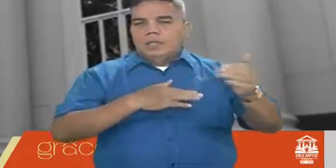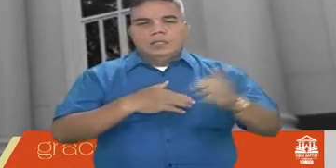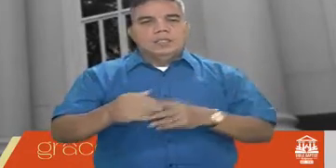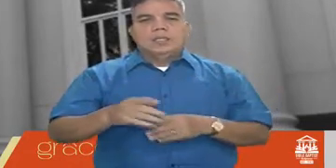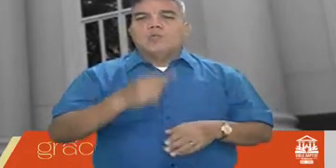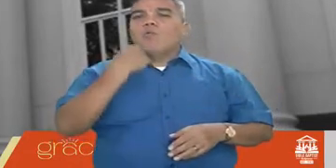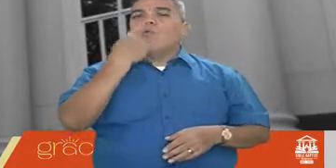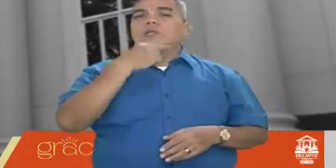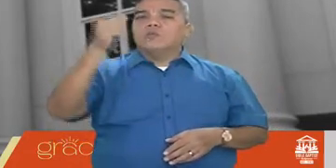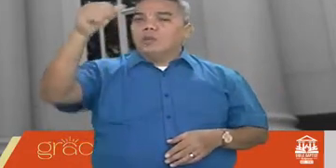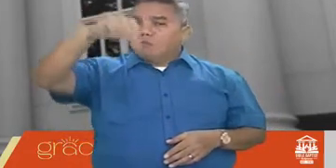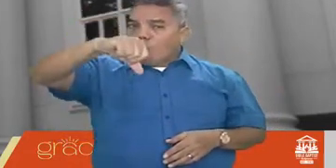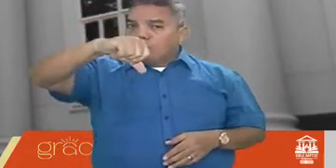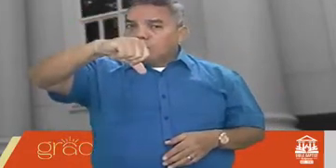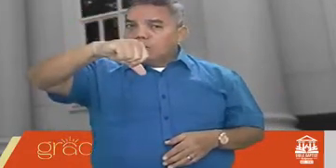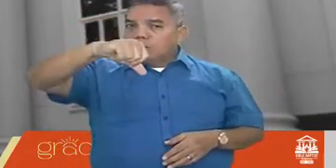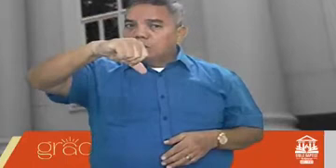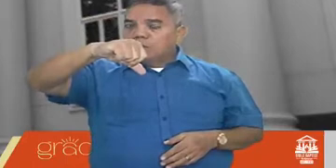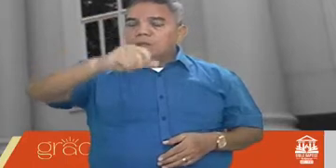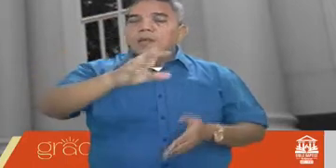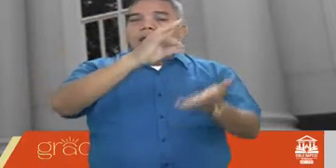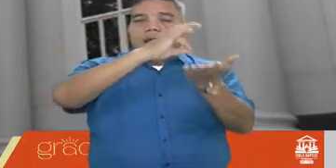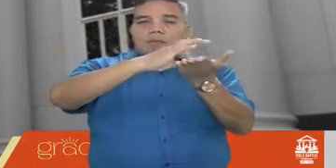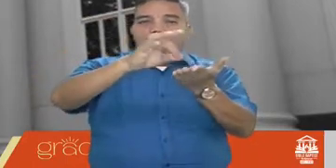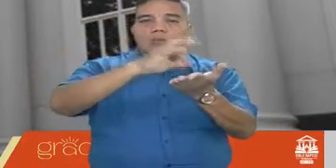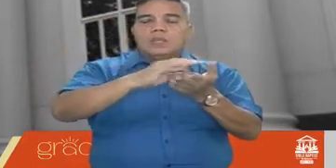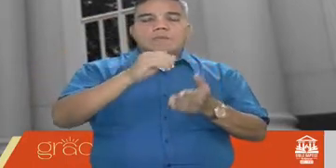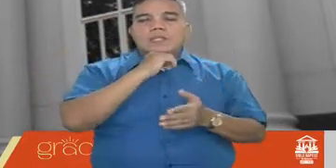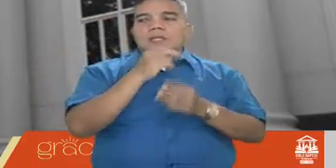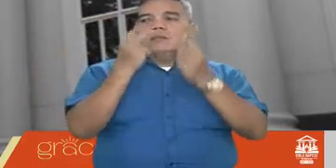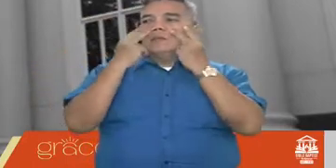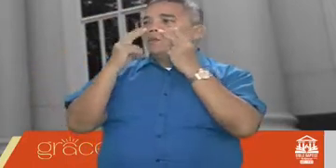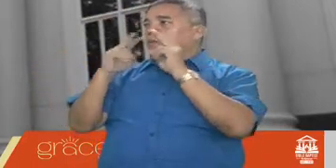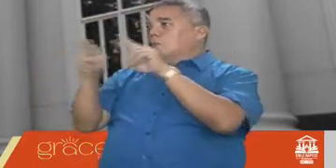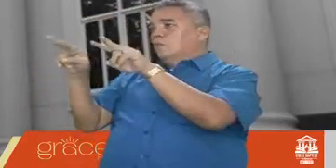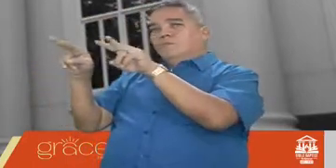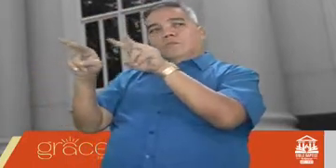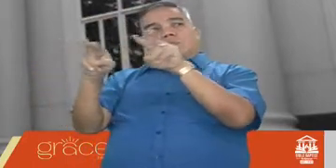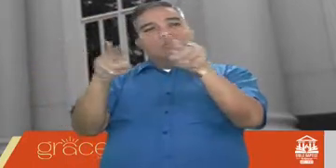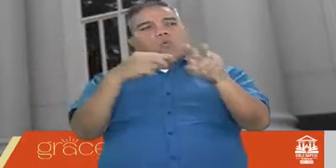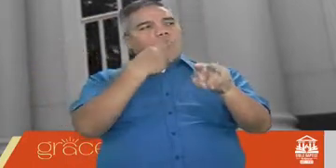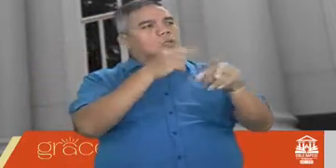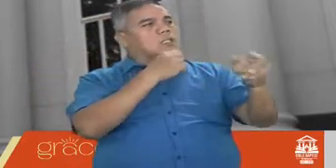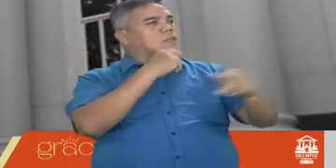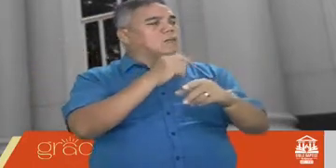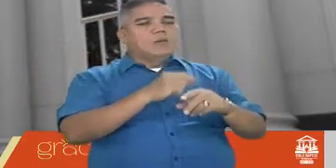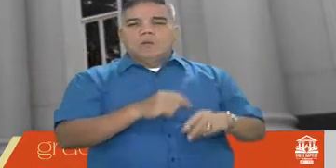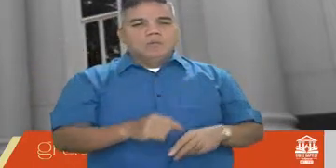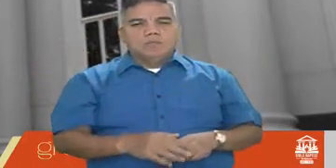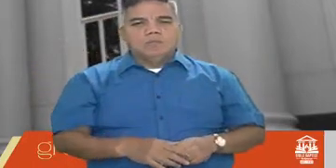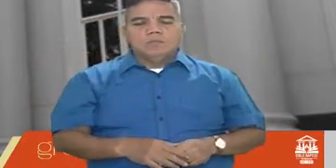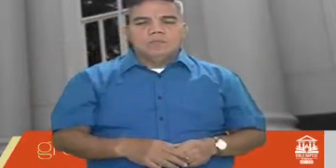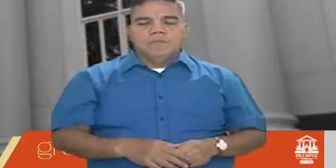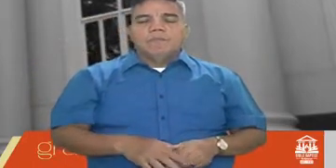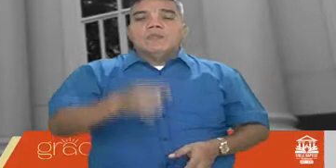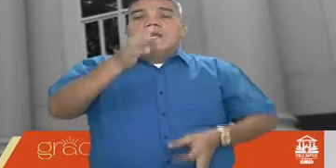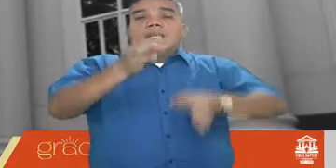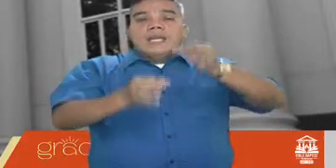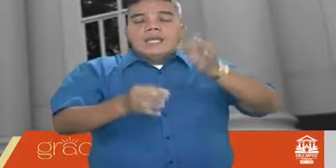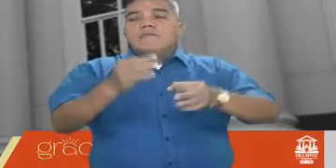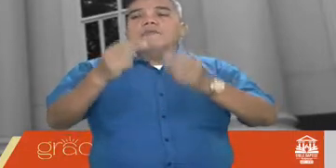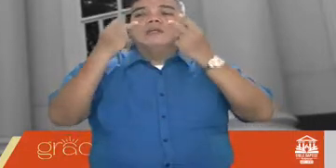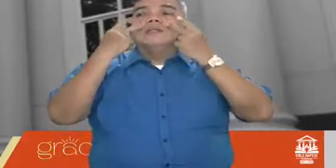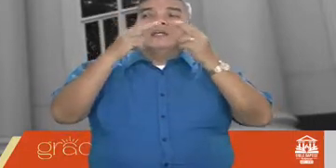is at fault. Ang pagpasaylo, dili magtanaw kinsay sadaan. Kay